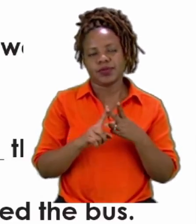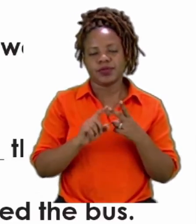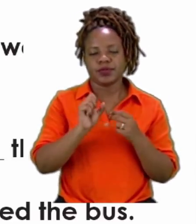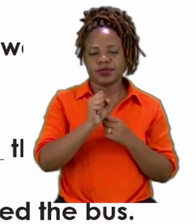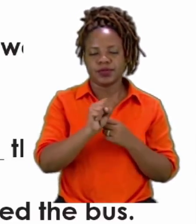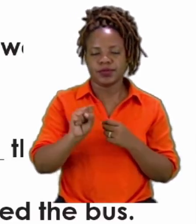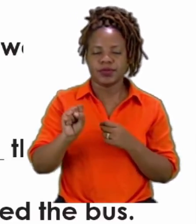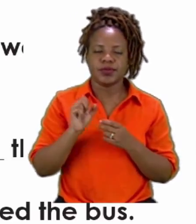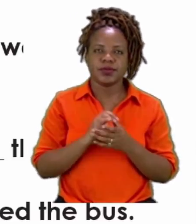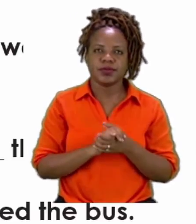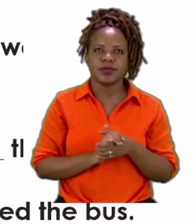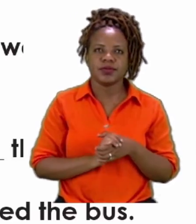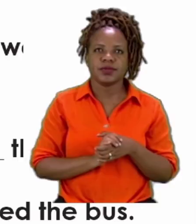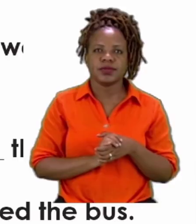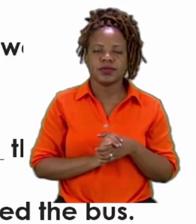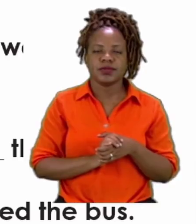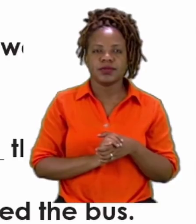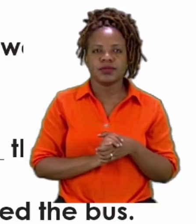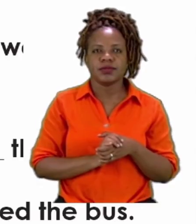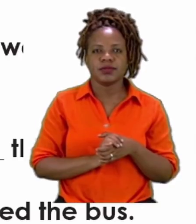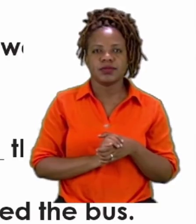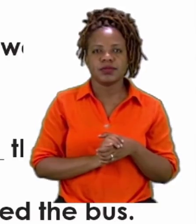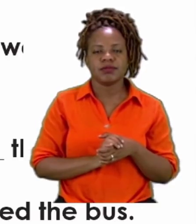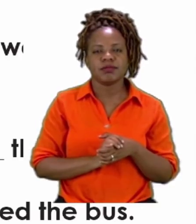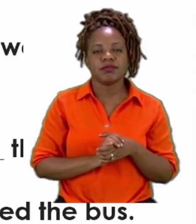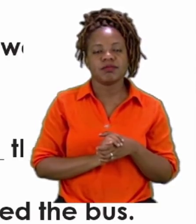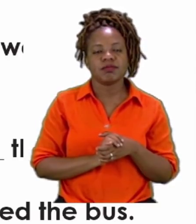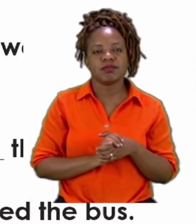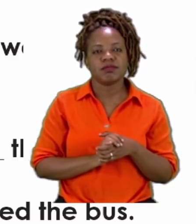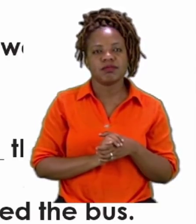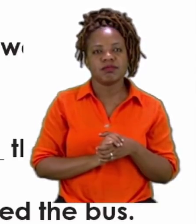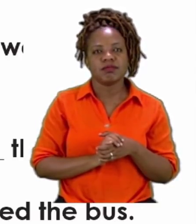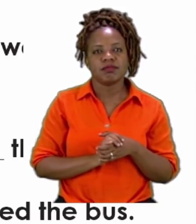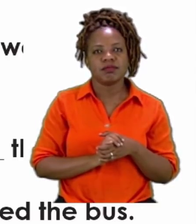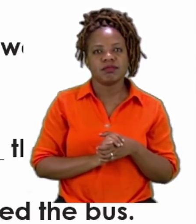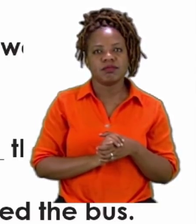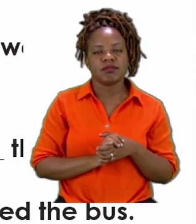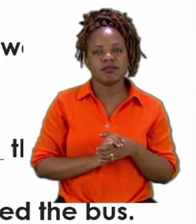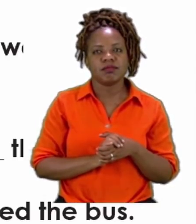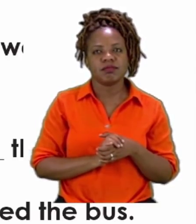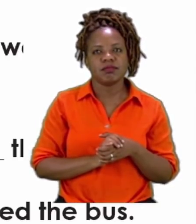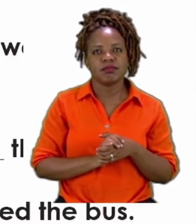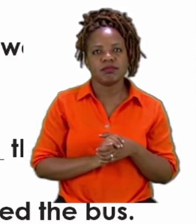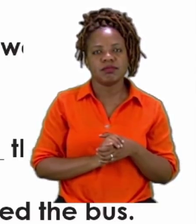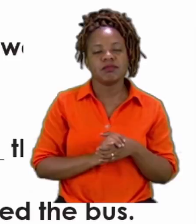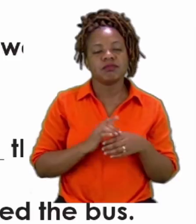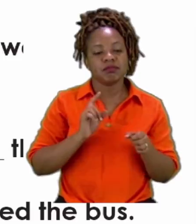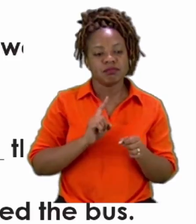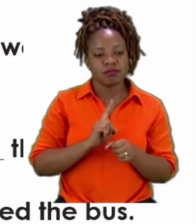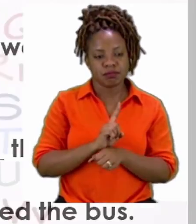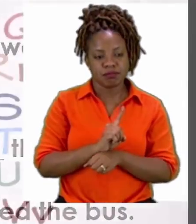so. Now, before we actually complete the sentences, let us turn to the board so that we